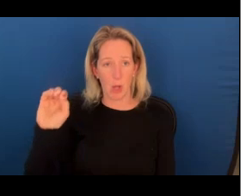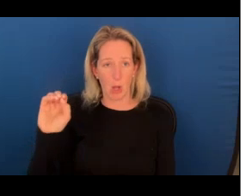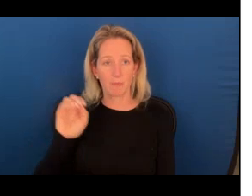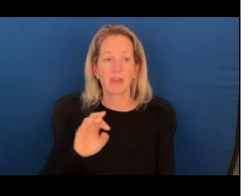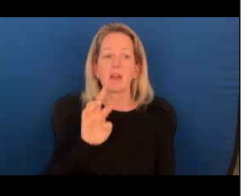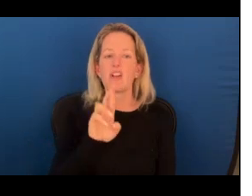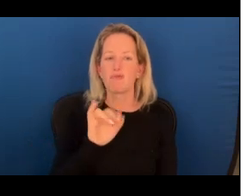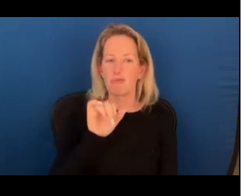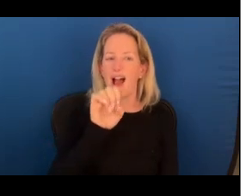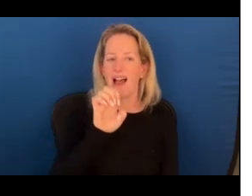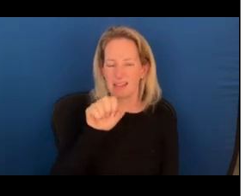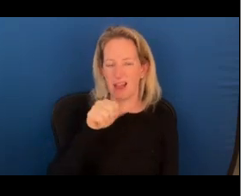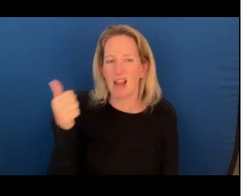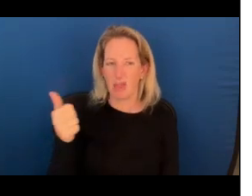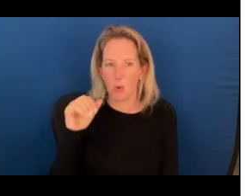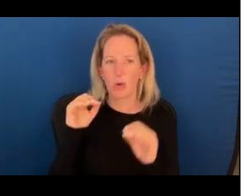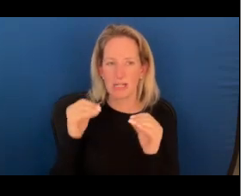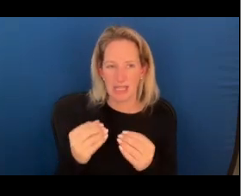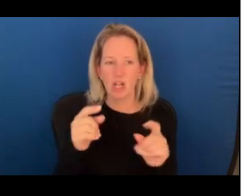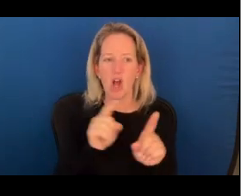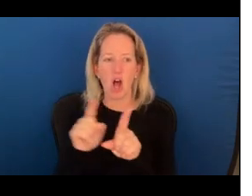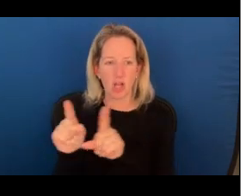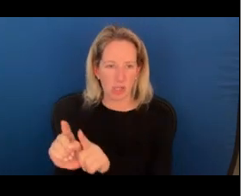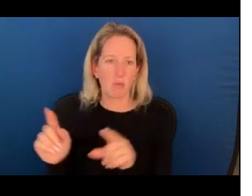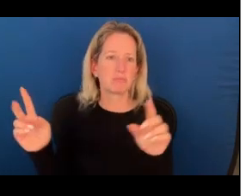organization. And then we've, again, partnered with New York City Grant.